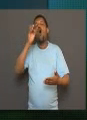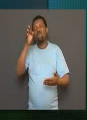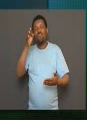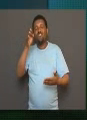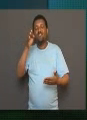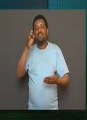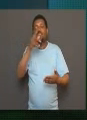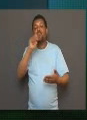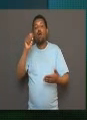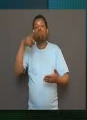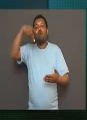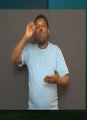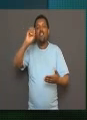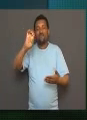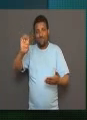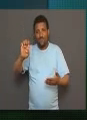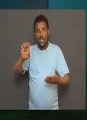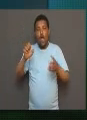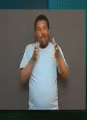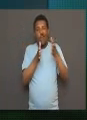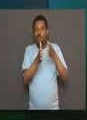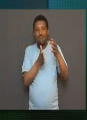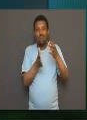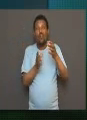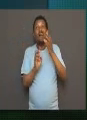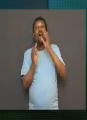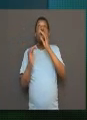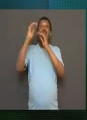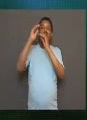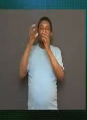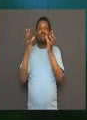Distortions increase outward in either direction.